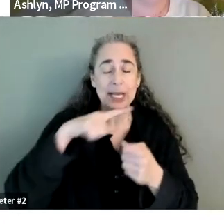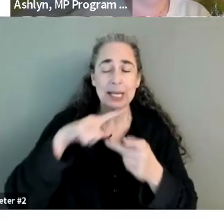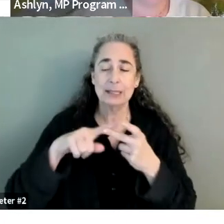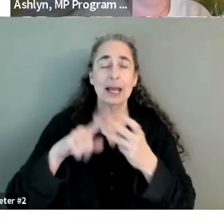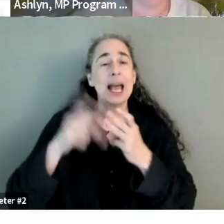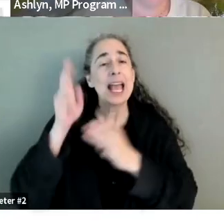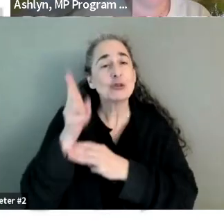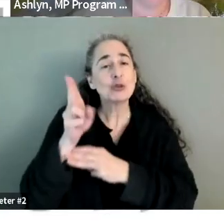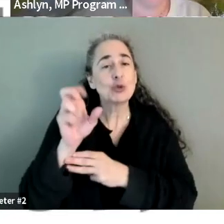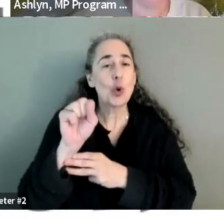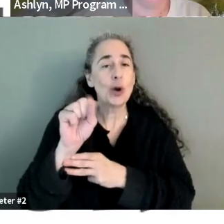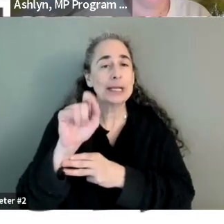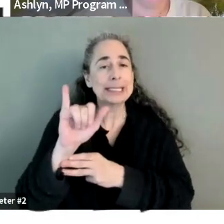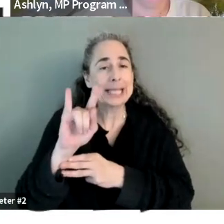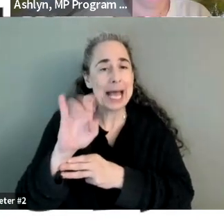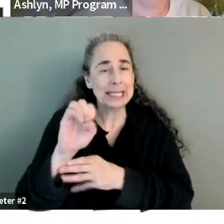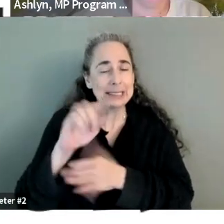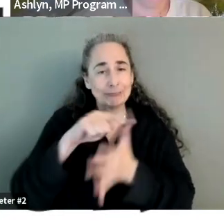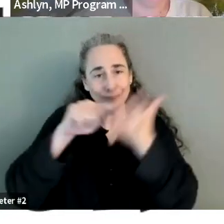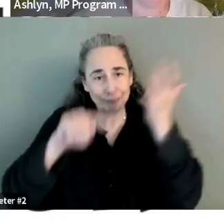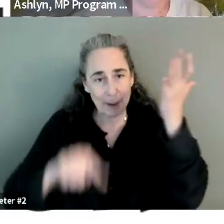slide.